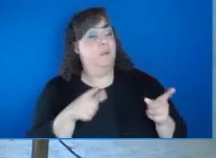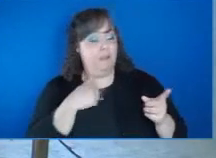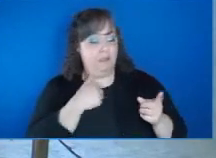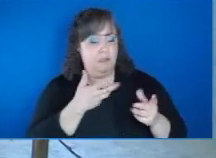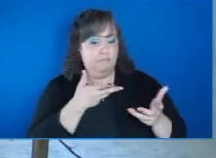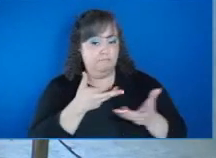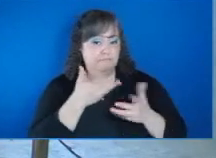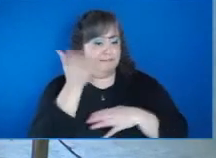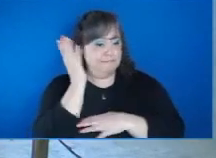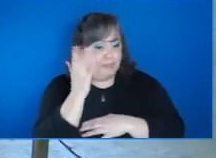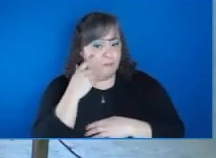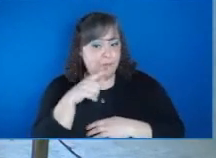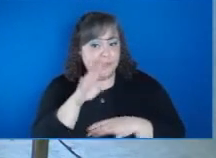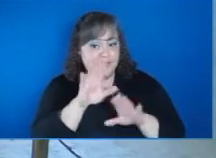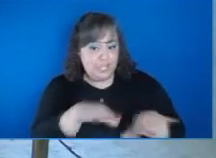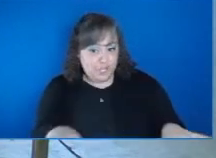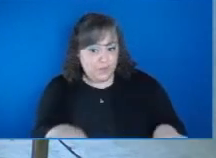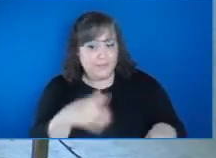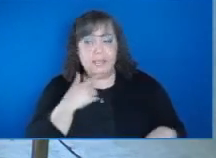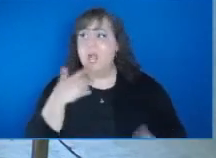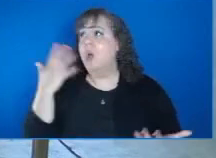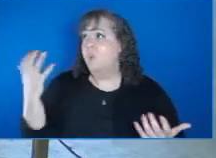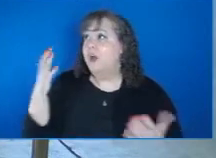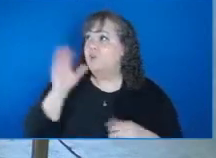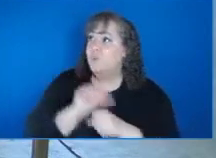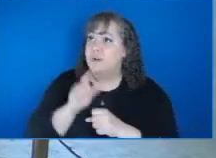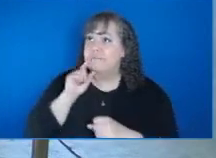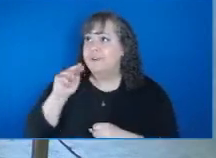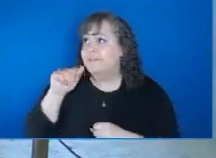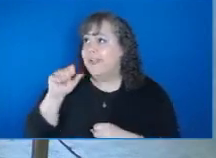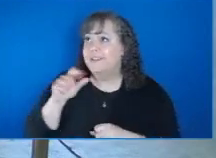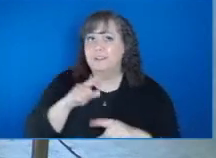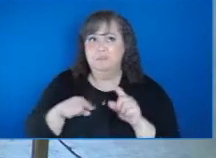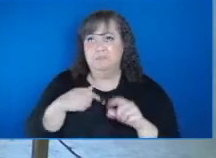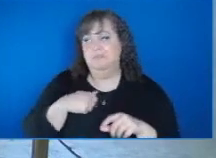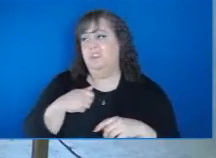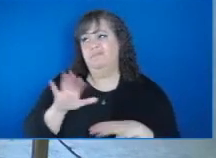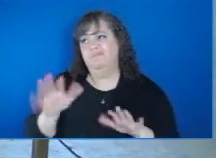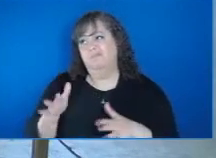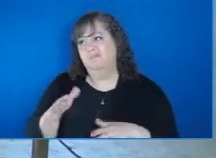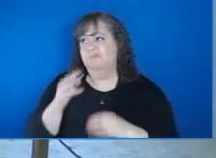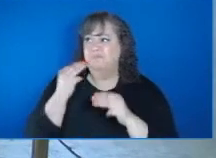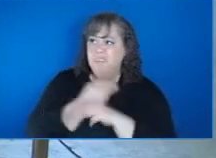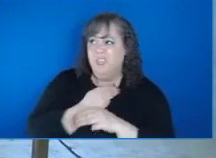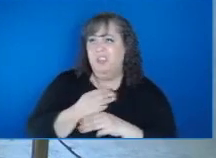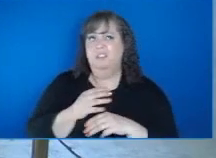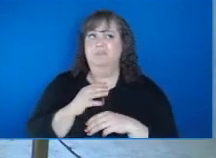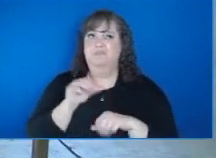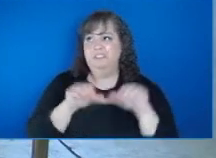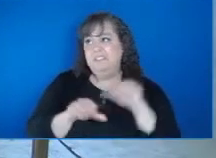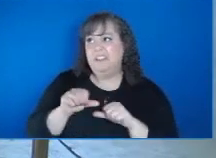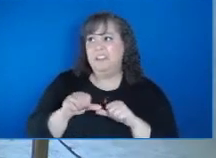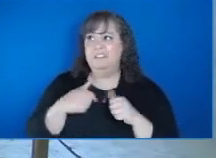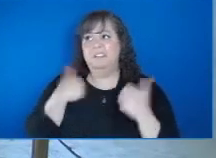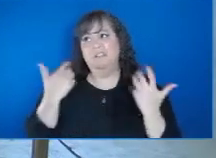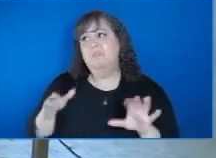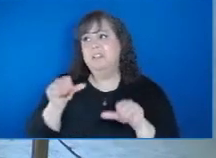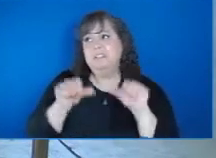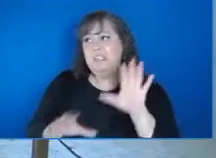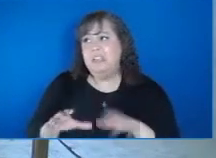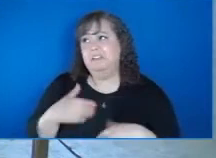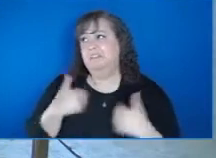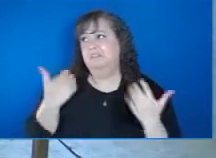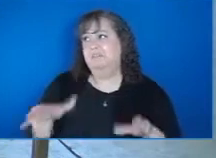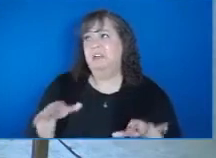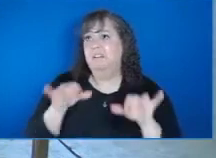say, I want to work for NASA, but I'm not good at math or science, or I don't want to be a scientist or an engineer. So, well, we have lawyers, we